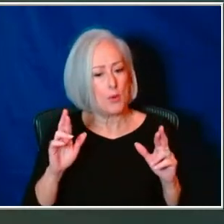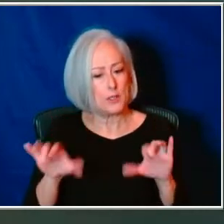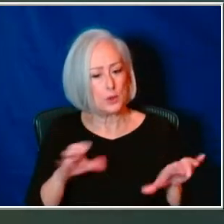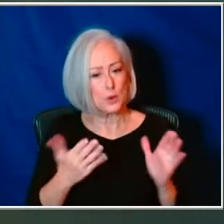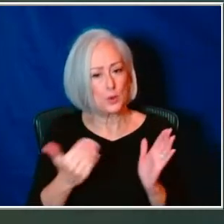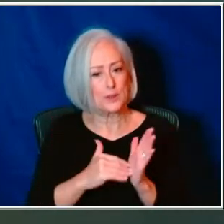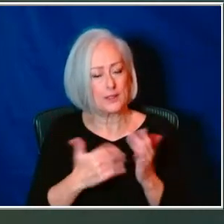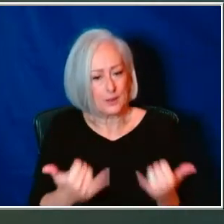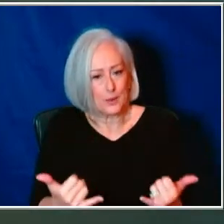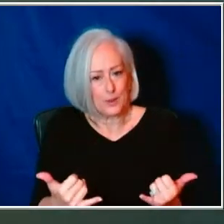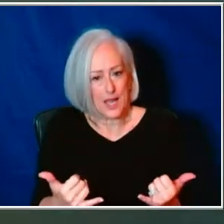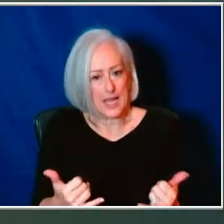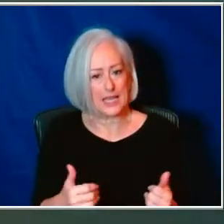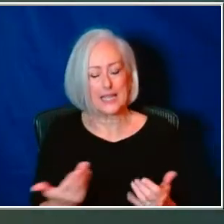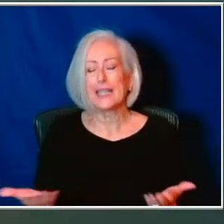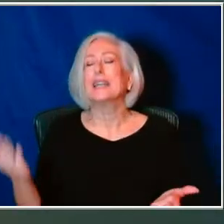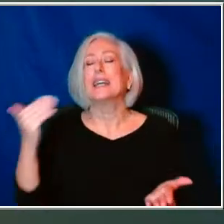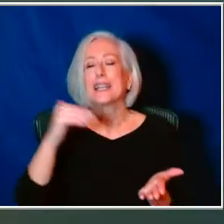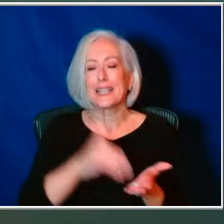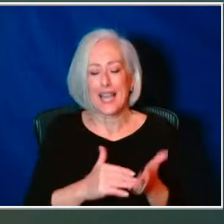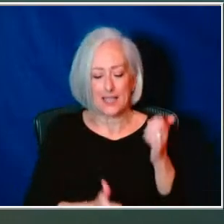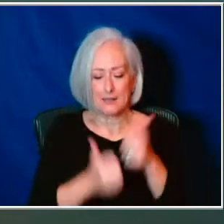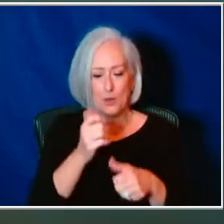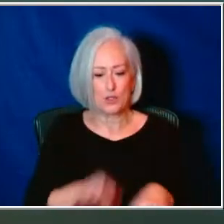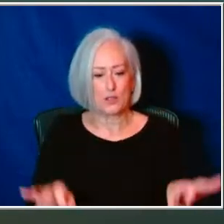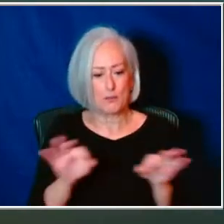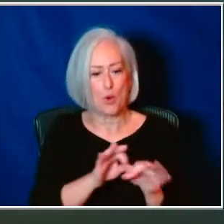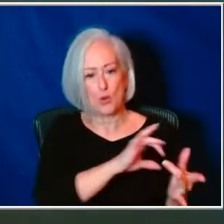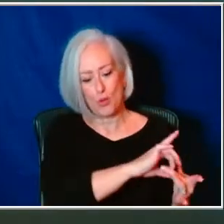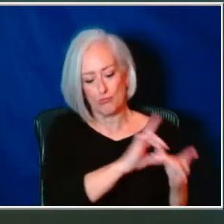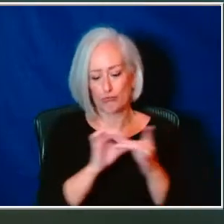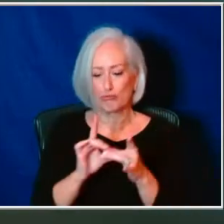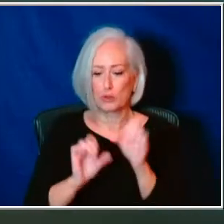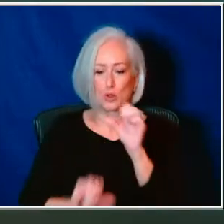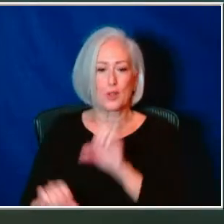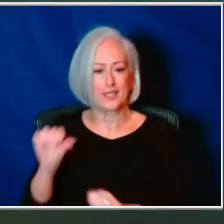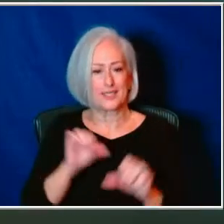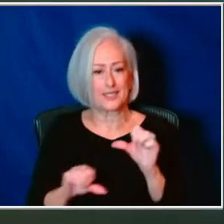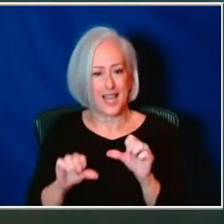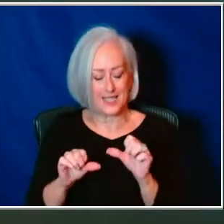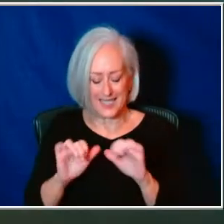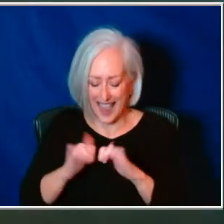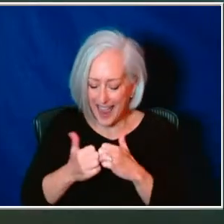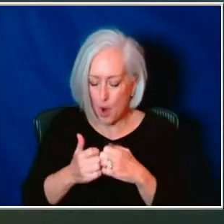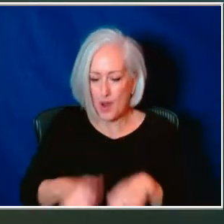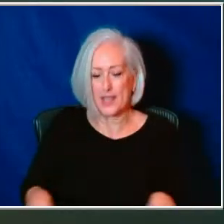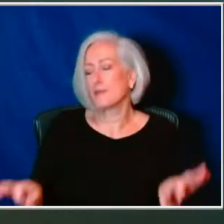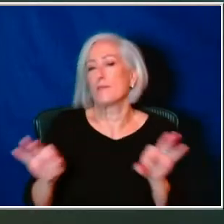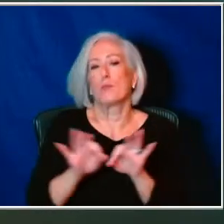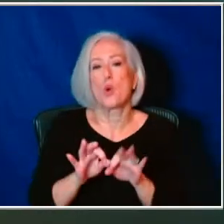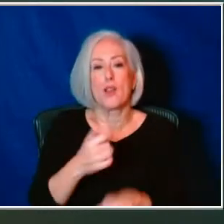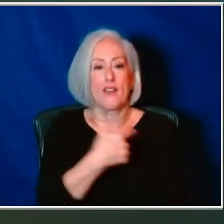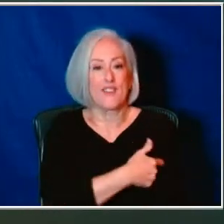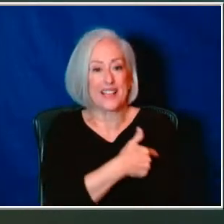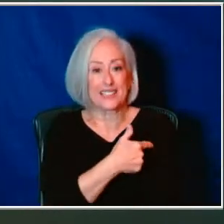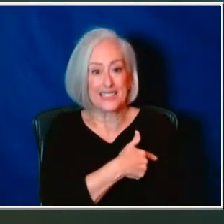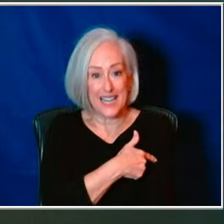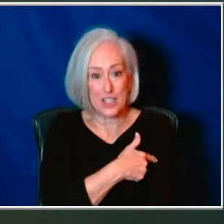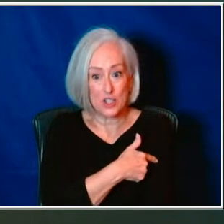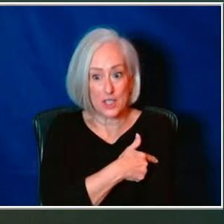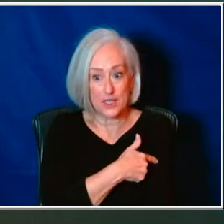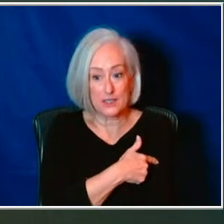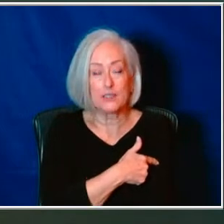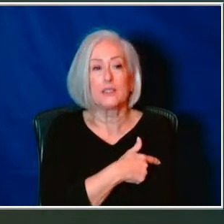testament, again, linking back to the science, how important that is, because vaccination, I believe, is making a